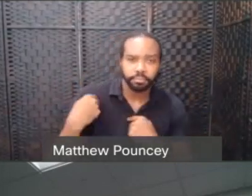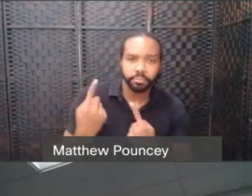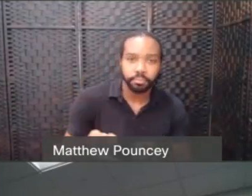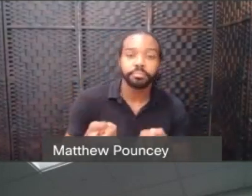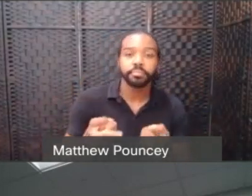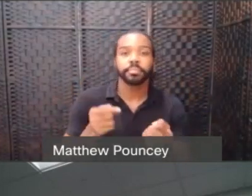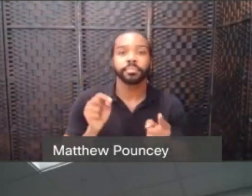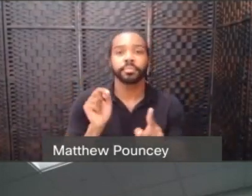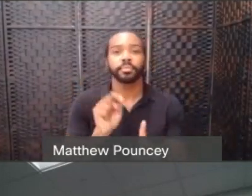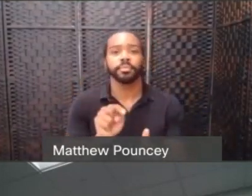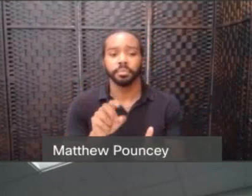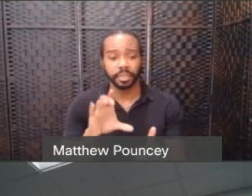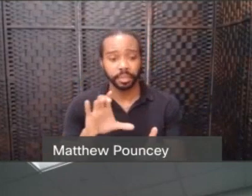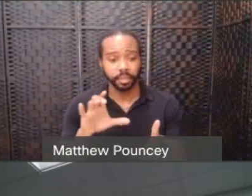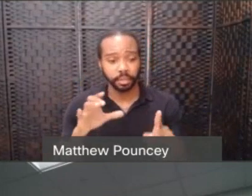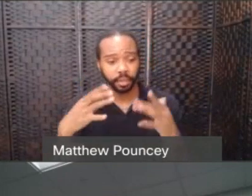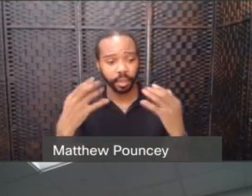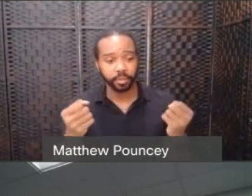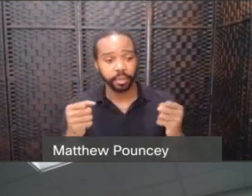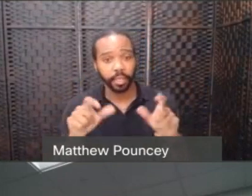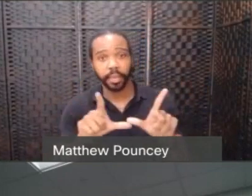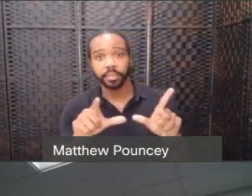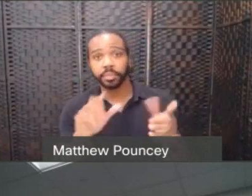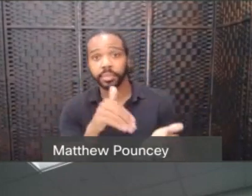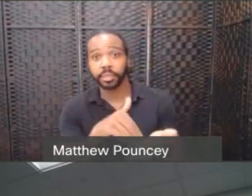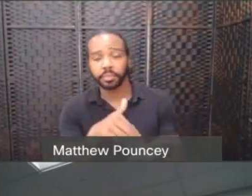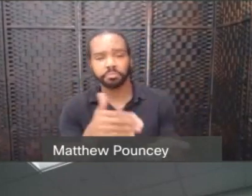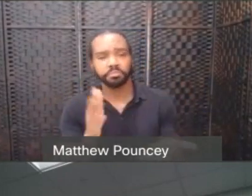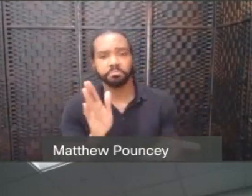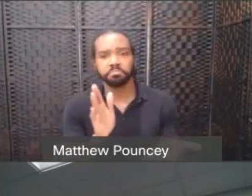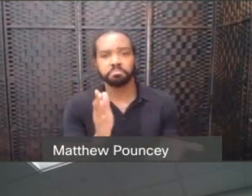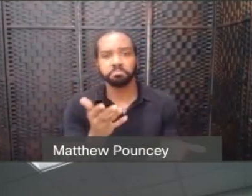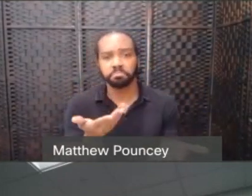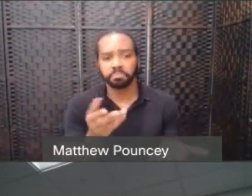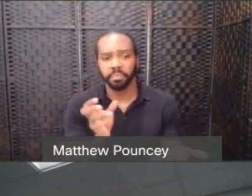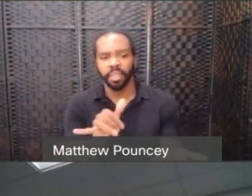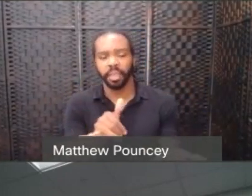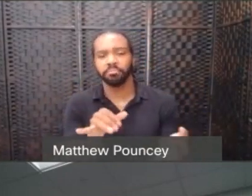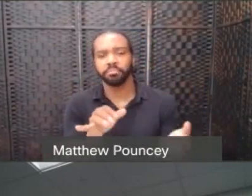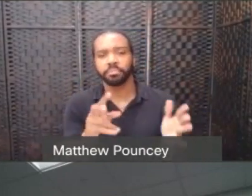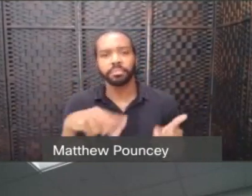Health licensed facility. I question that interpretation, and I think